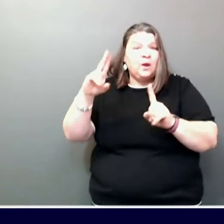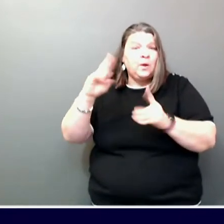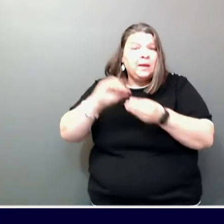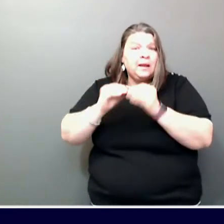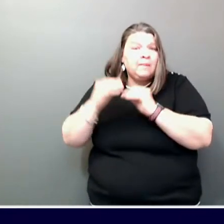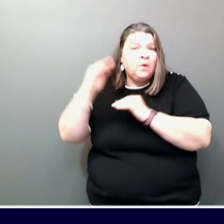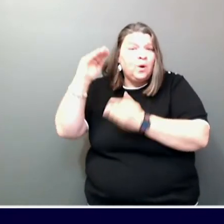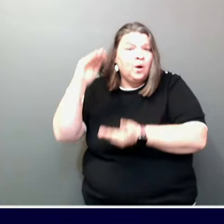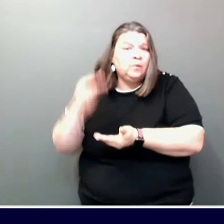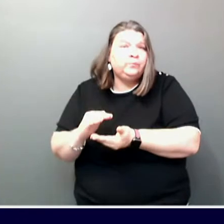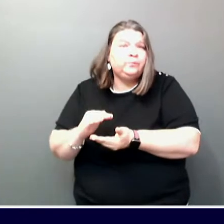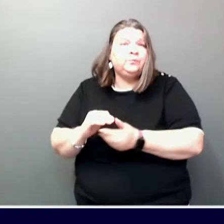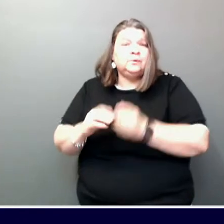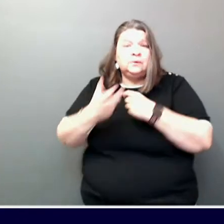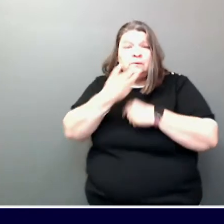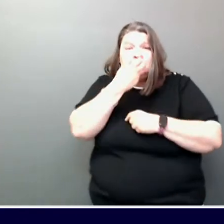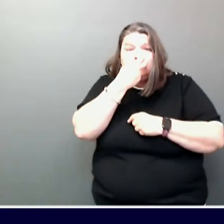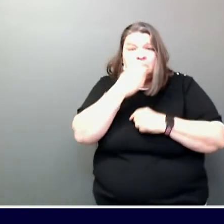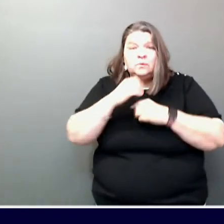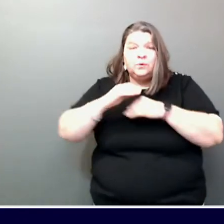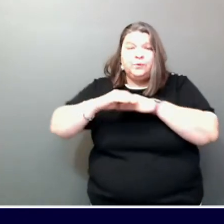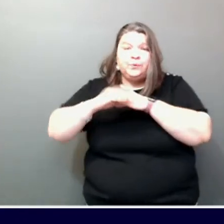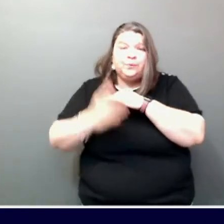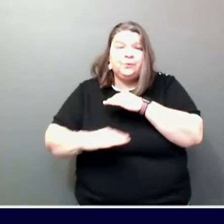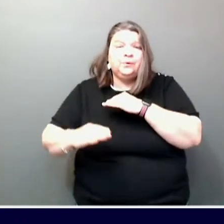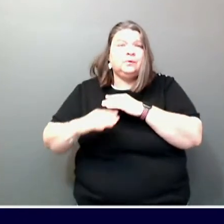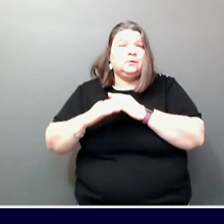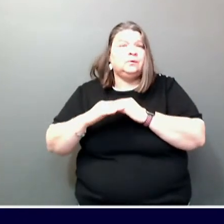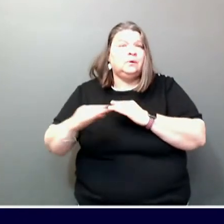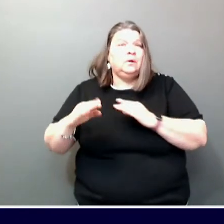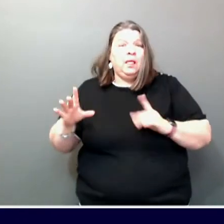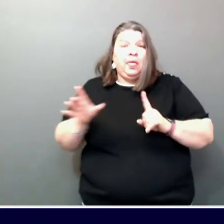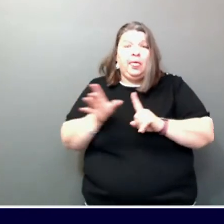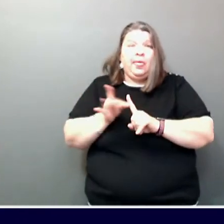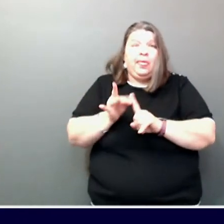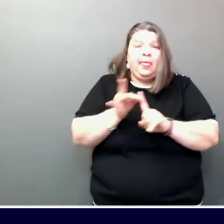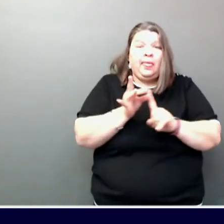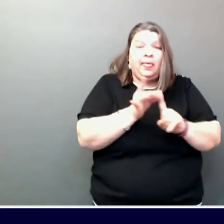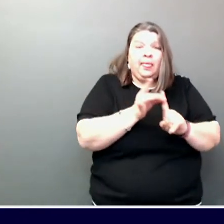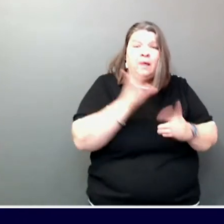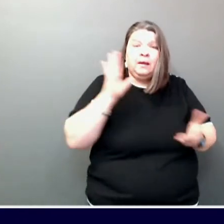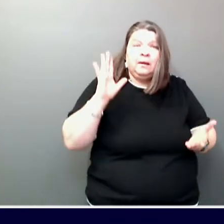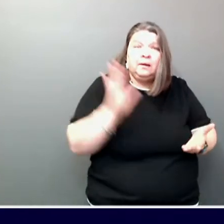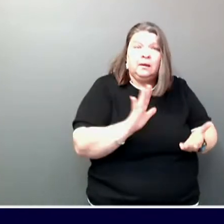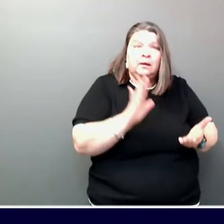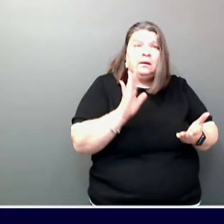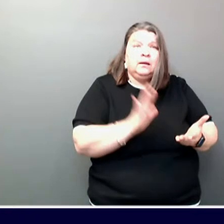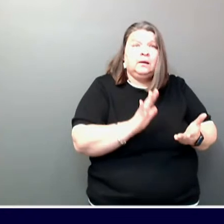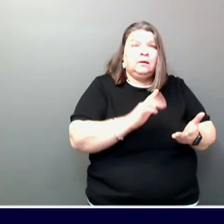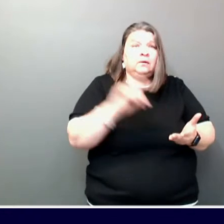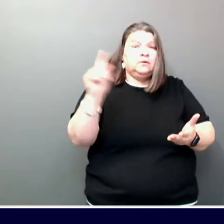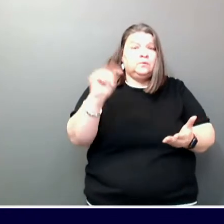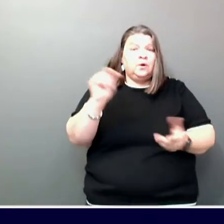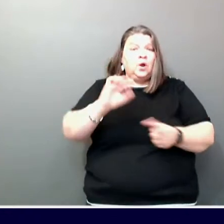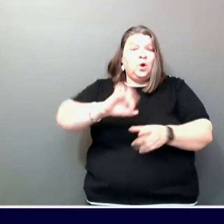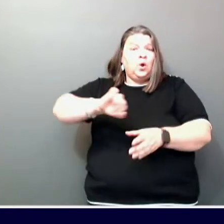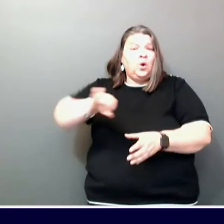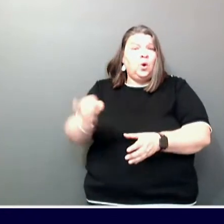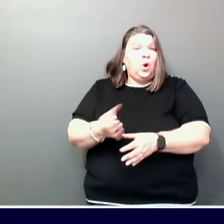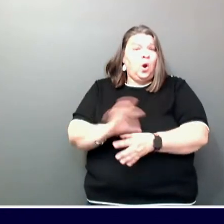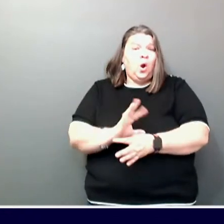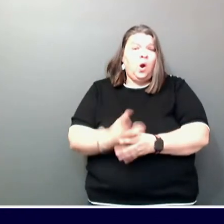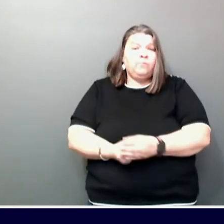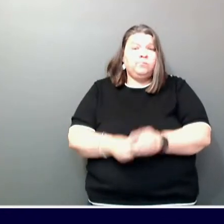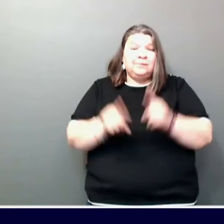More stability in terms of falling rates of COVID in wastewater testing. The trends right now are